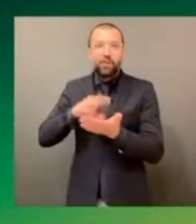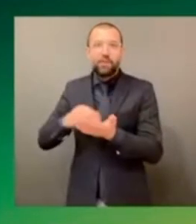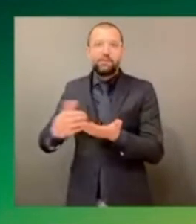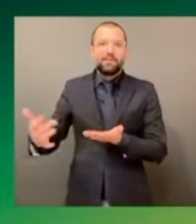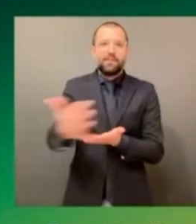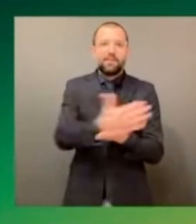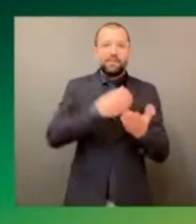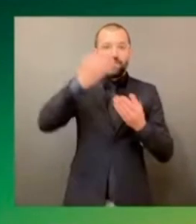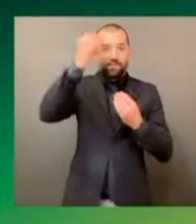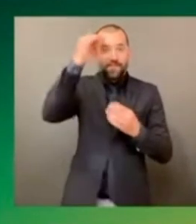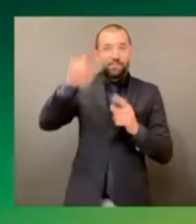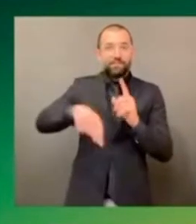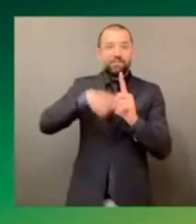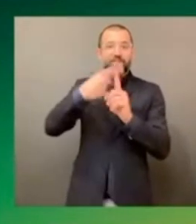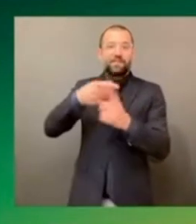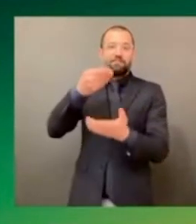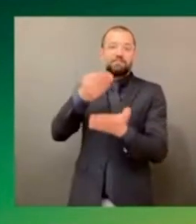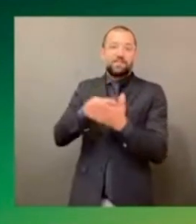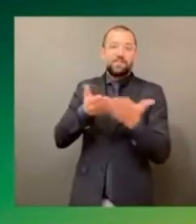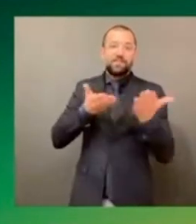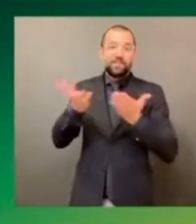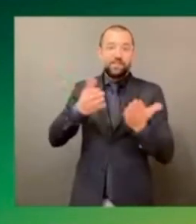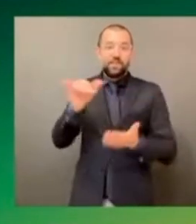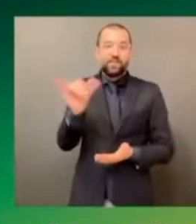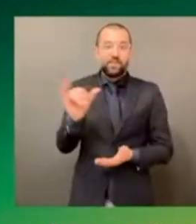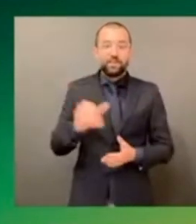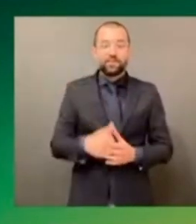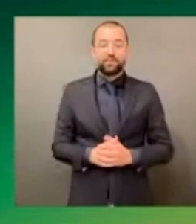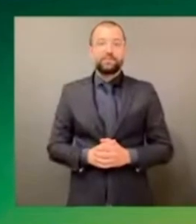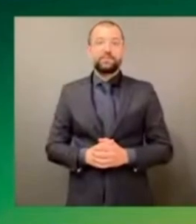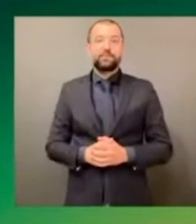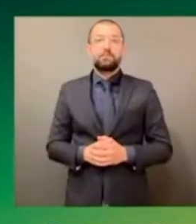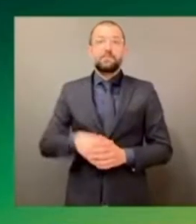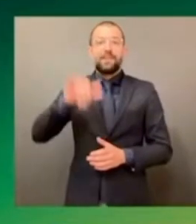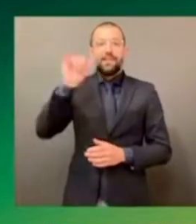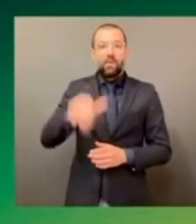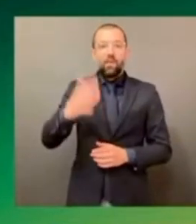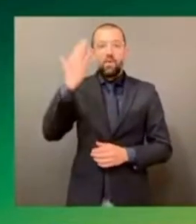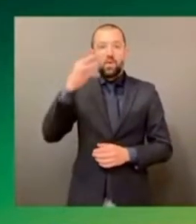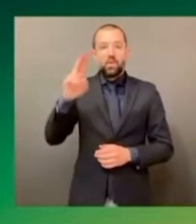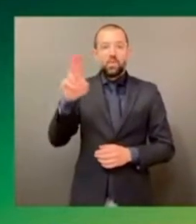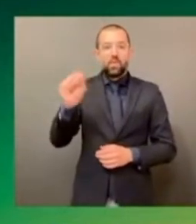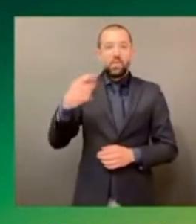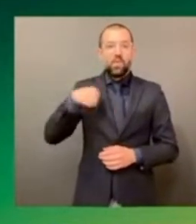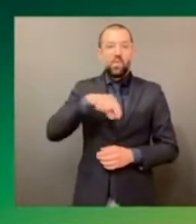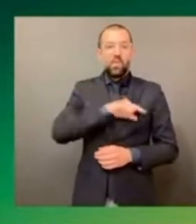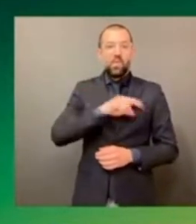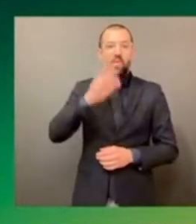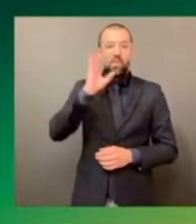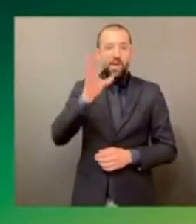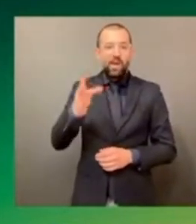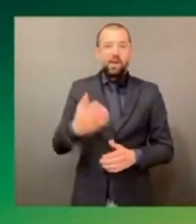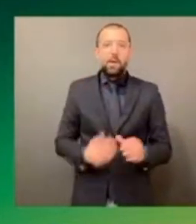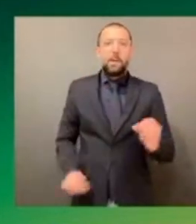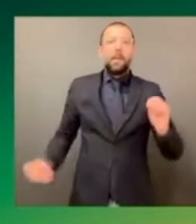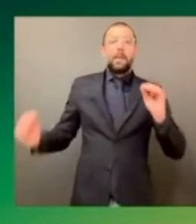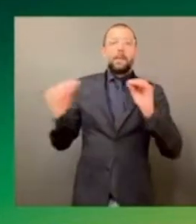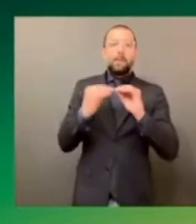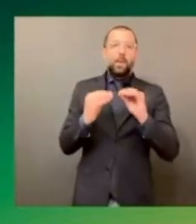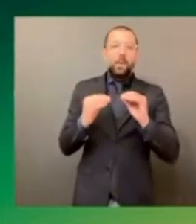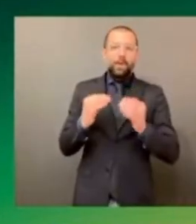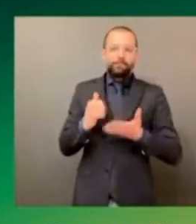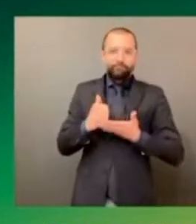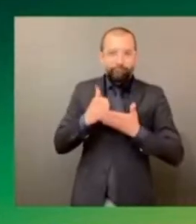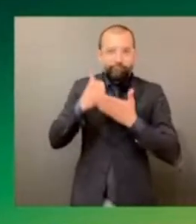financial services, which is why the United States will double down on our effort to mobilize billions of dollars